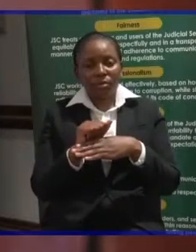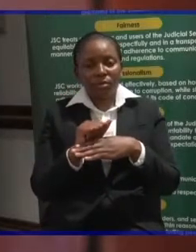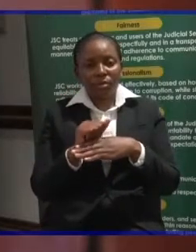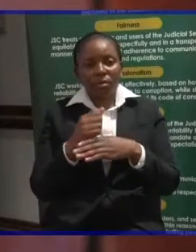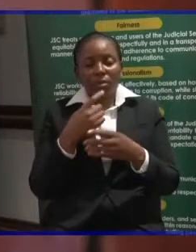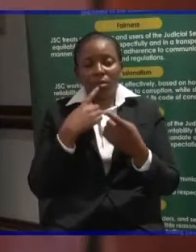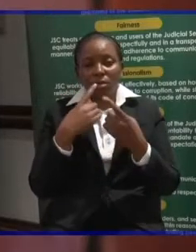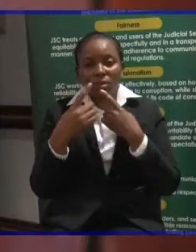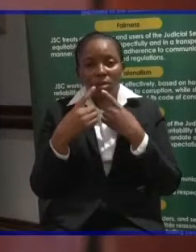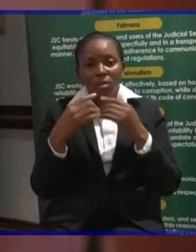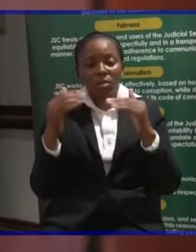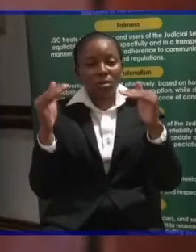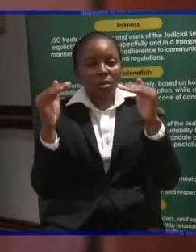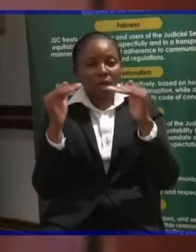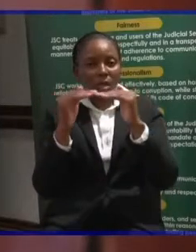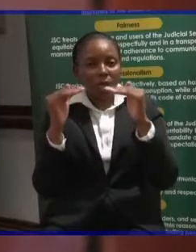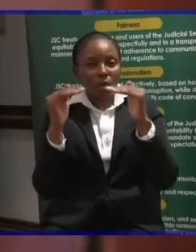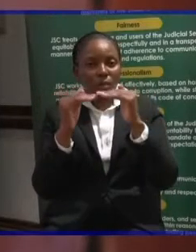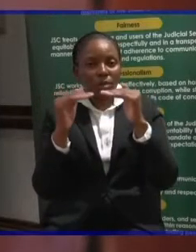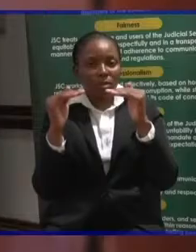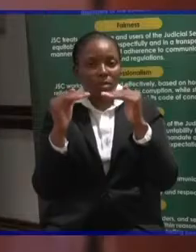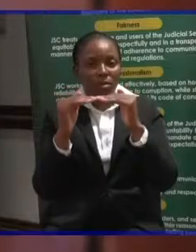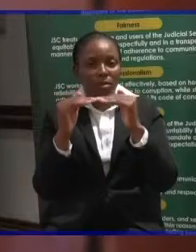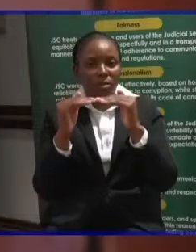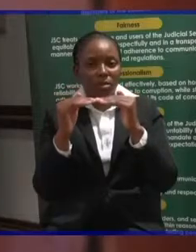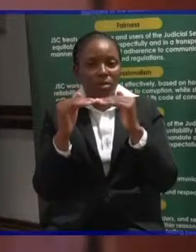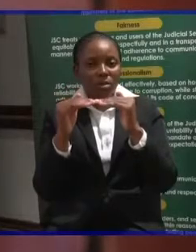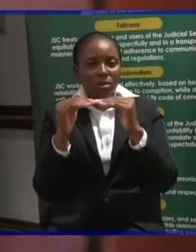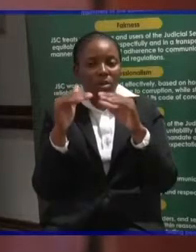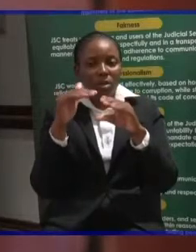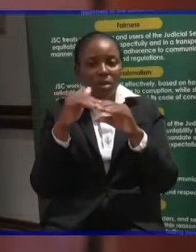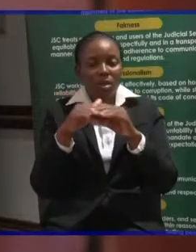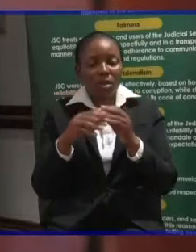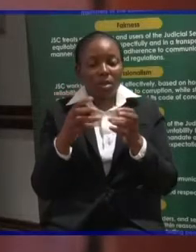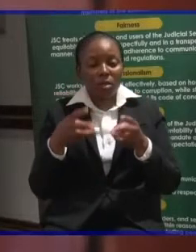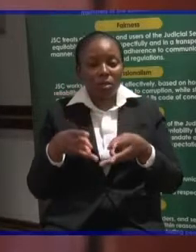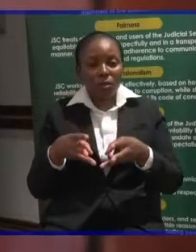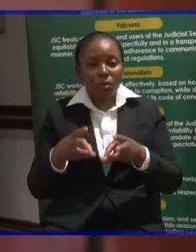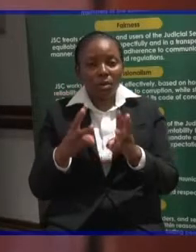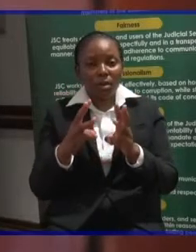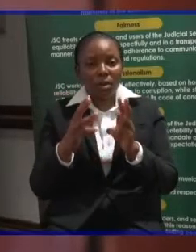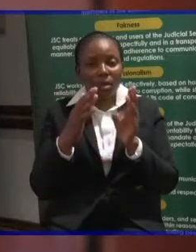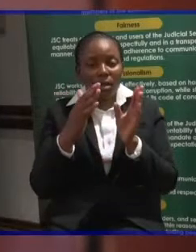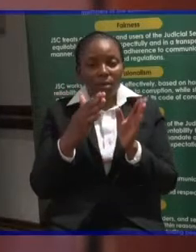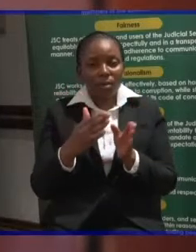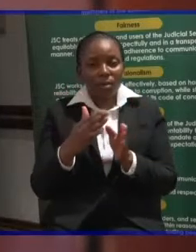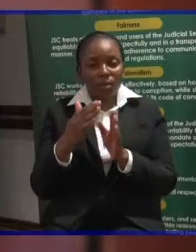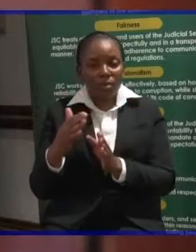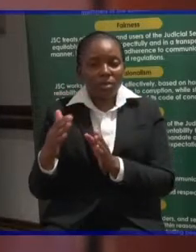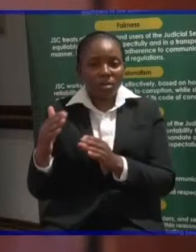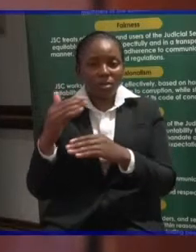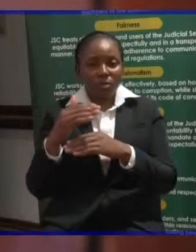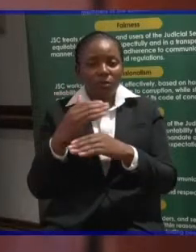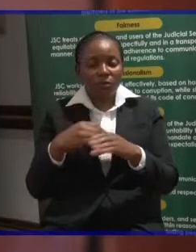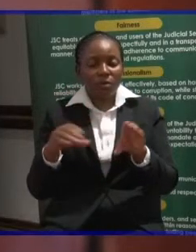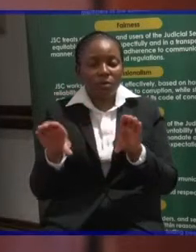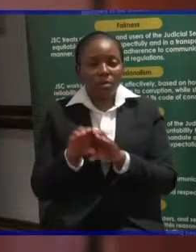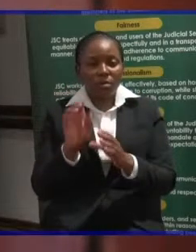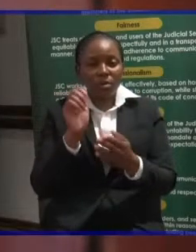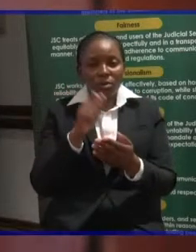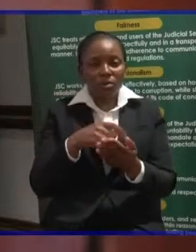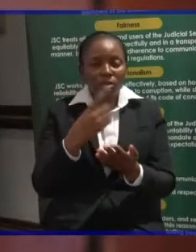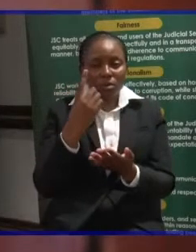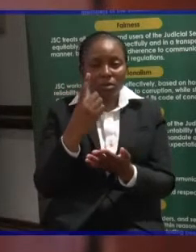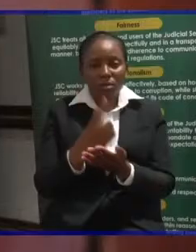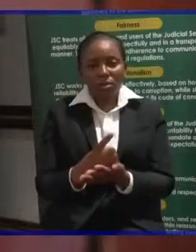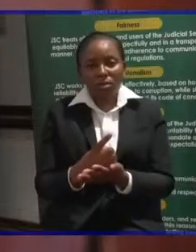provides for equity in the manner the proceedings before the Labour Court are handled.